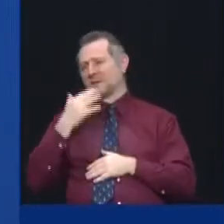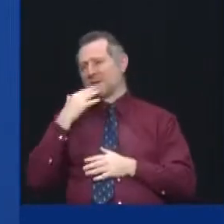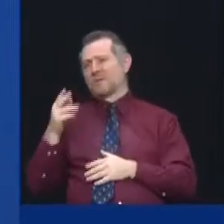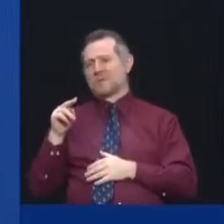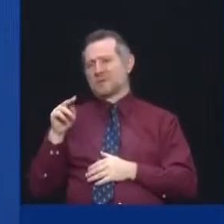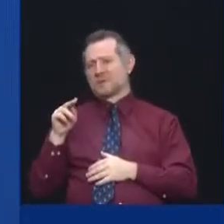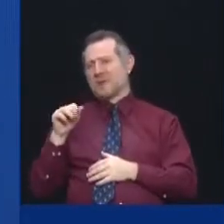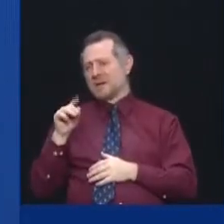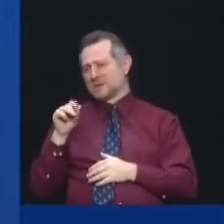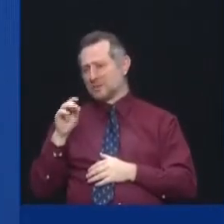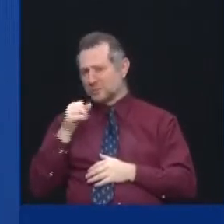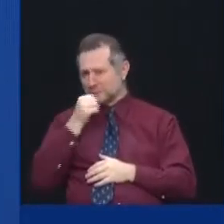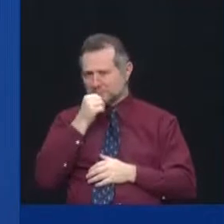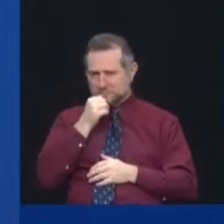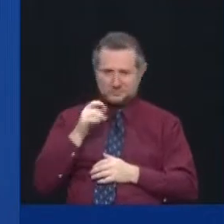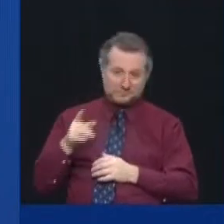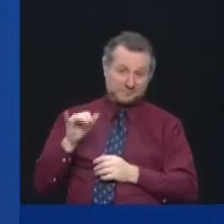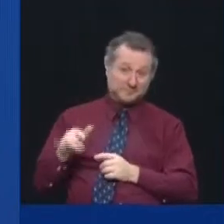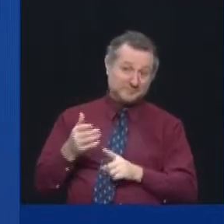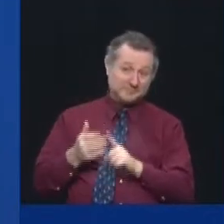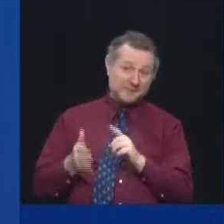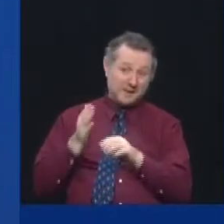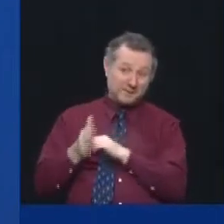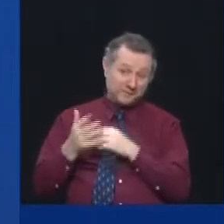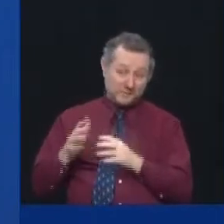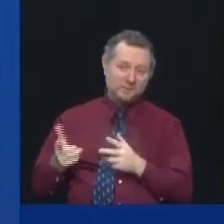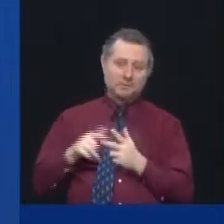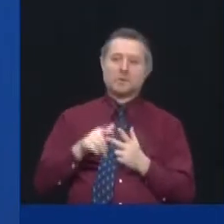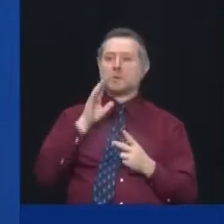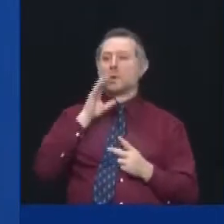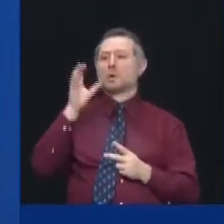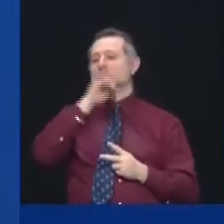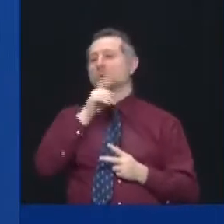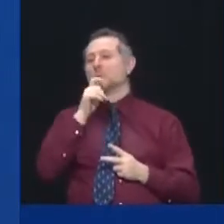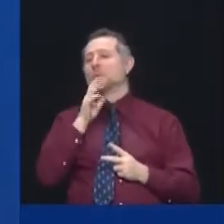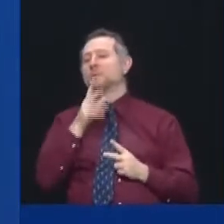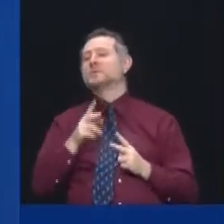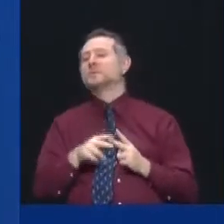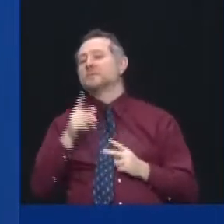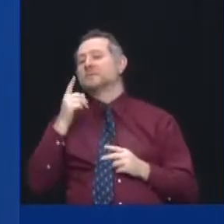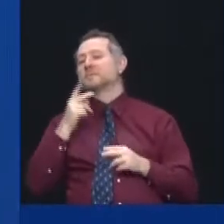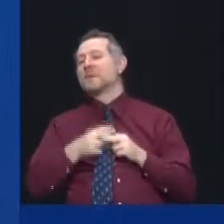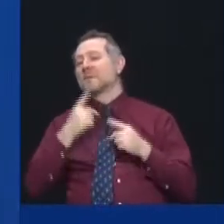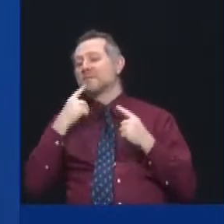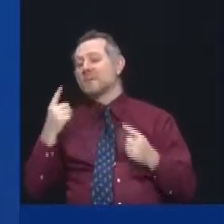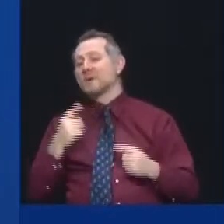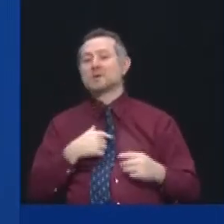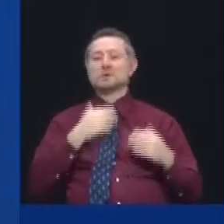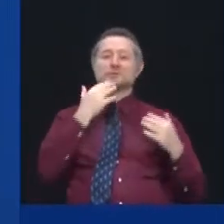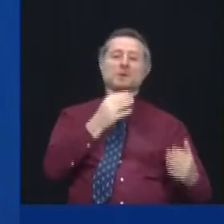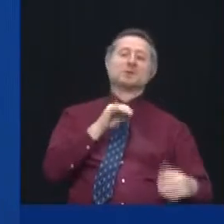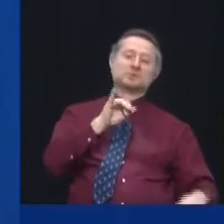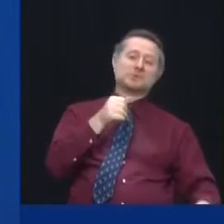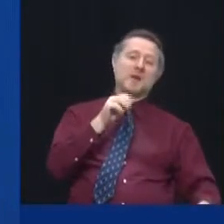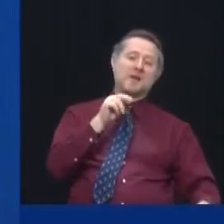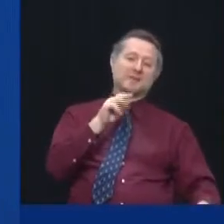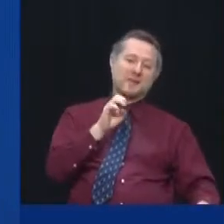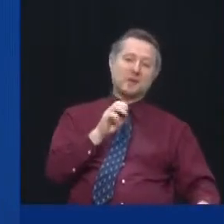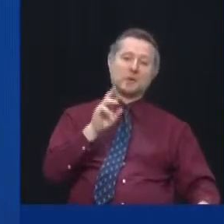building and daring and action. We made that happen. And it rejuvenated